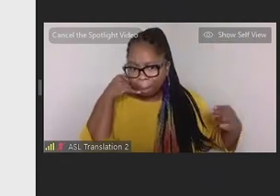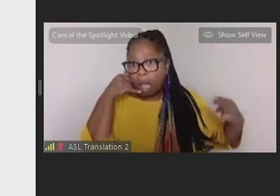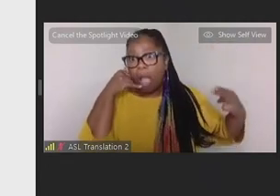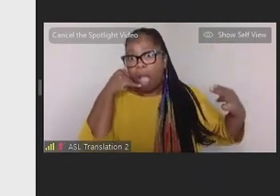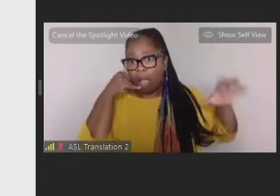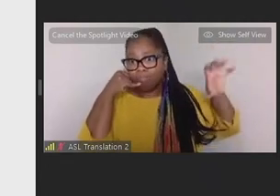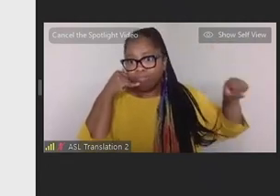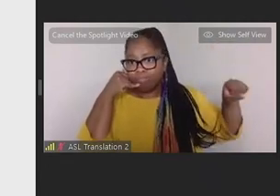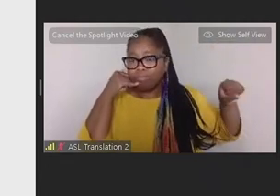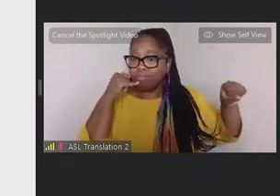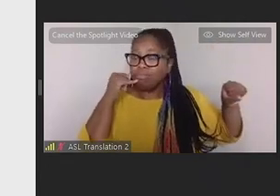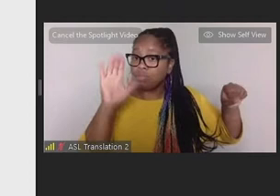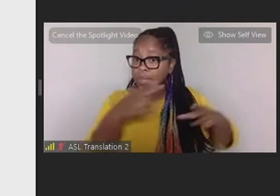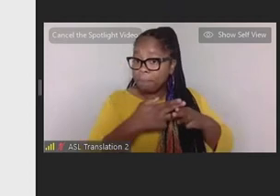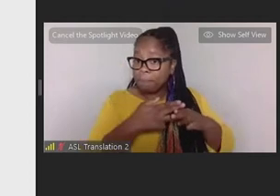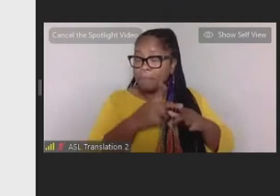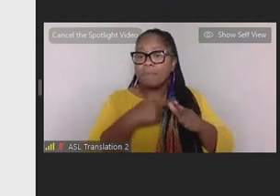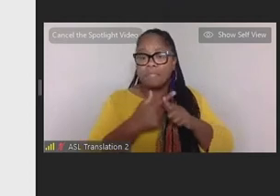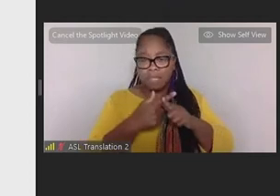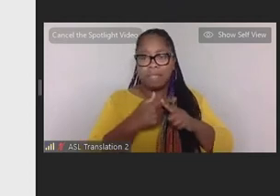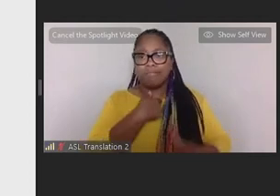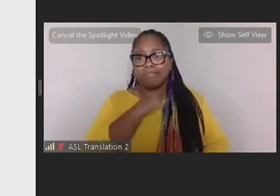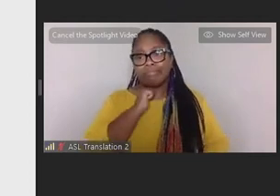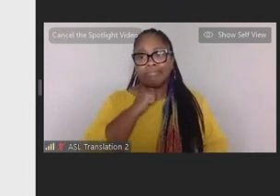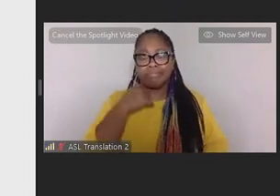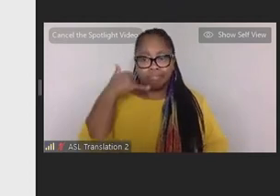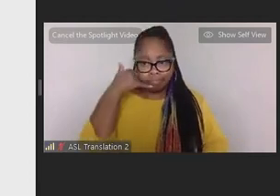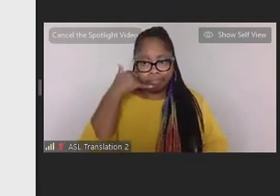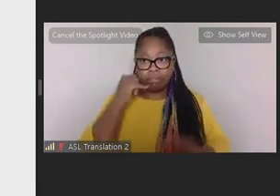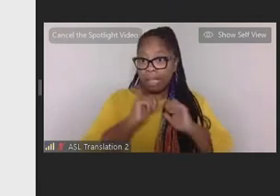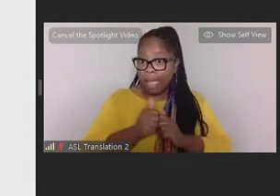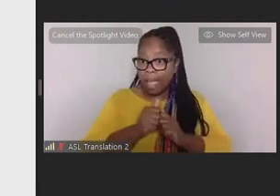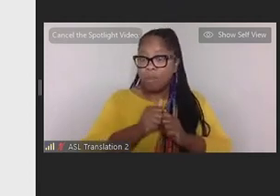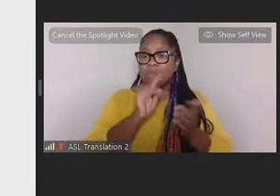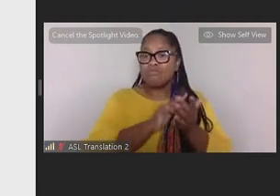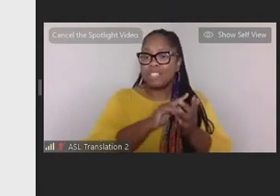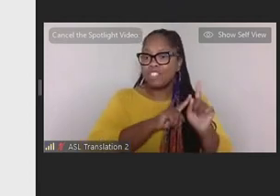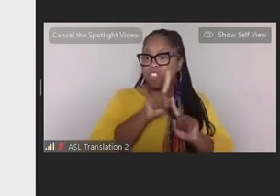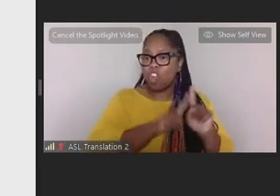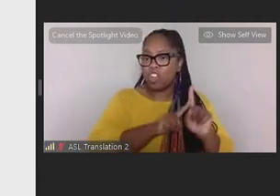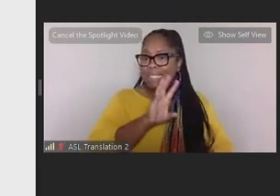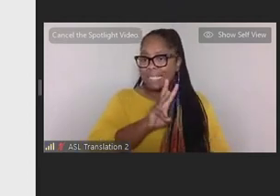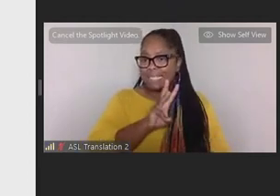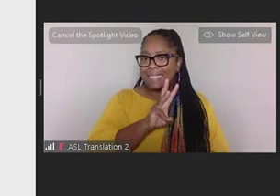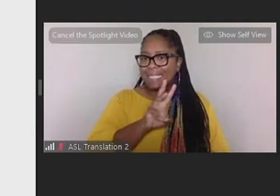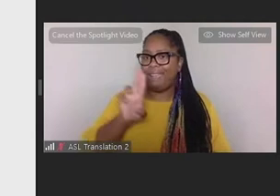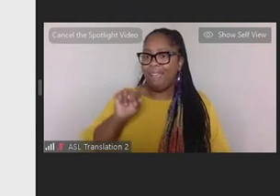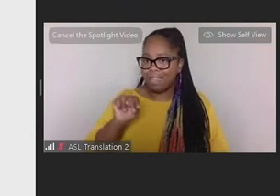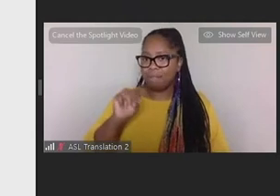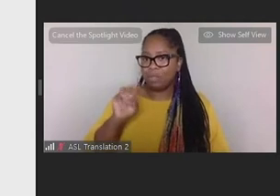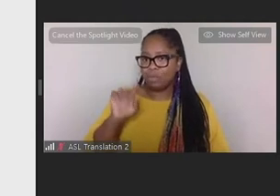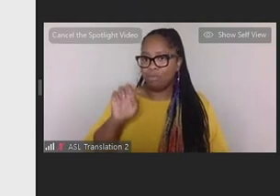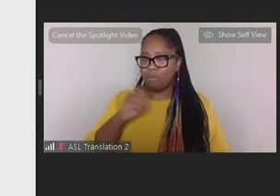called, you will be given the ability to unmute yourself. To do this, press star 6 to unmute your phone. When your